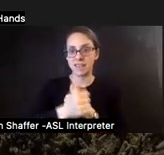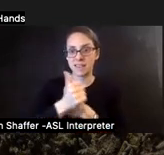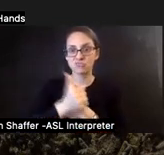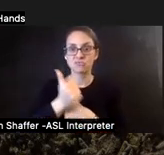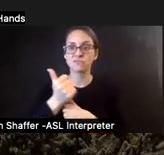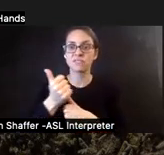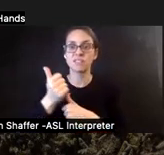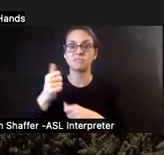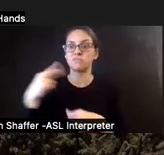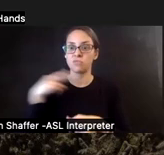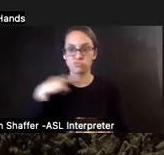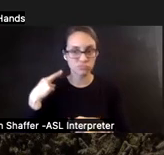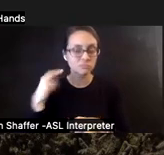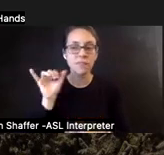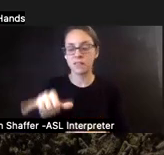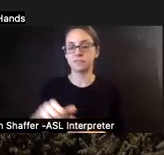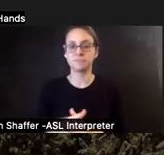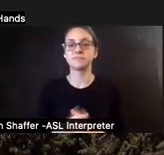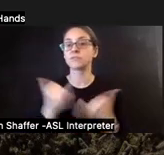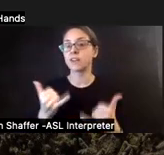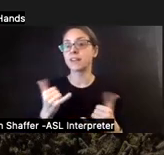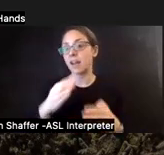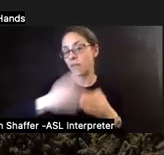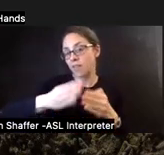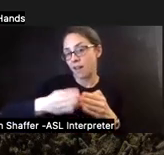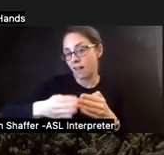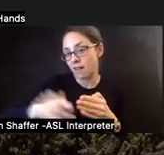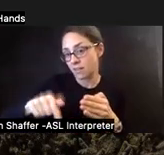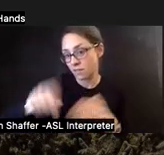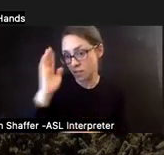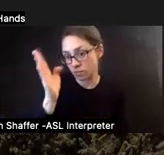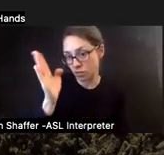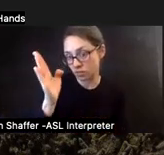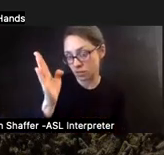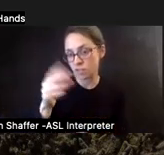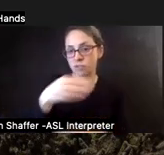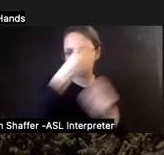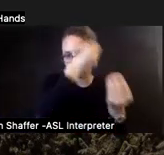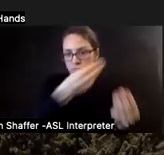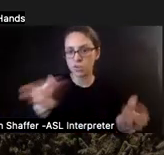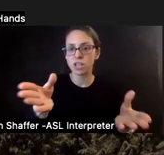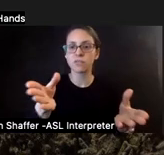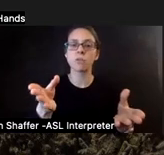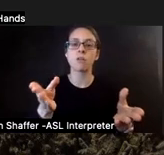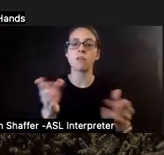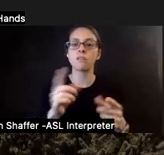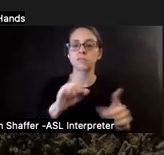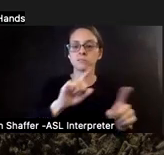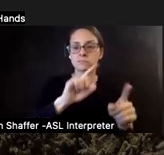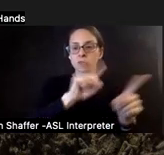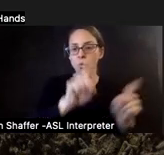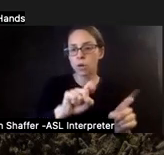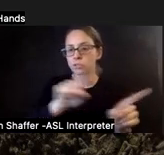for today. At the end of this presentation, I'm going to give a survey, and those that fill it out are put in